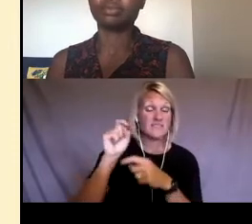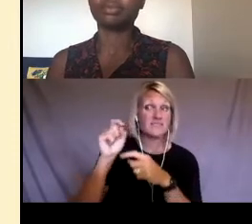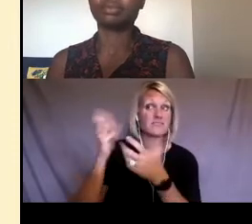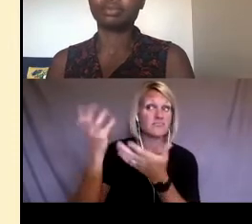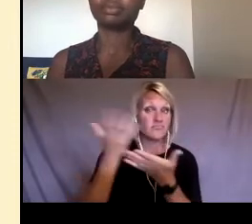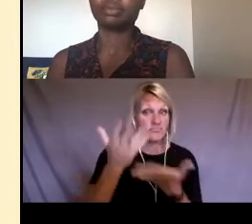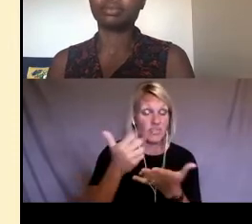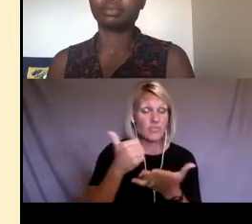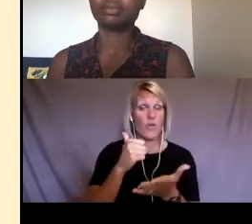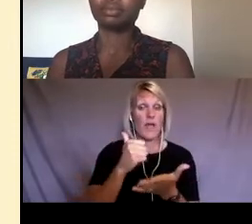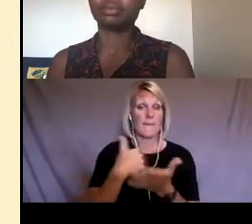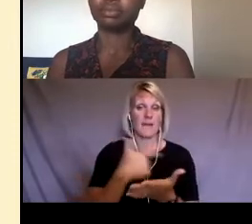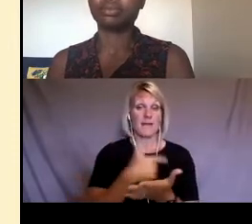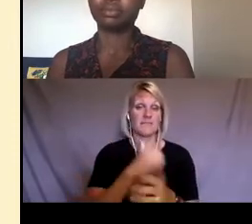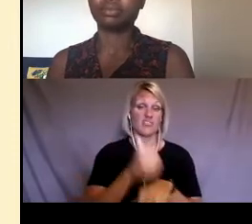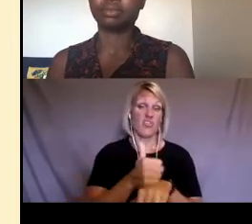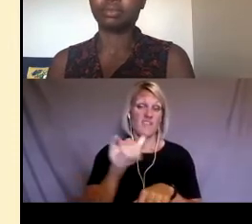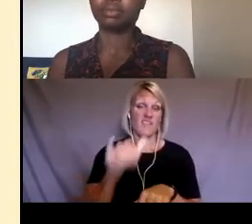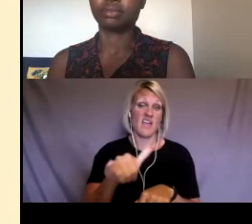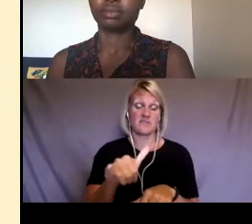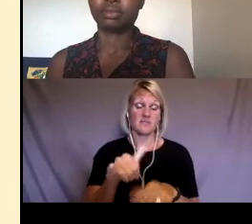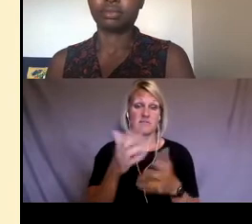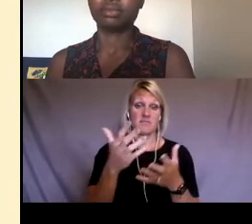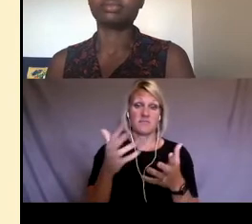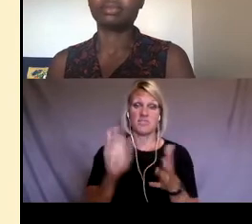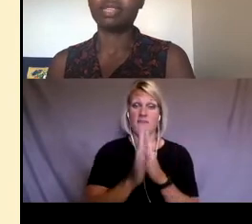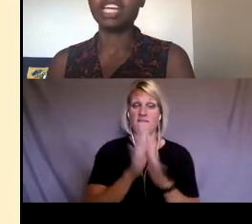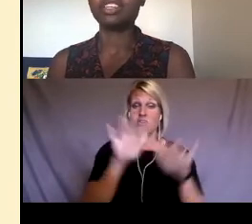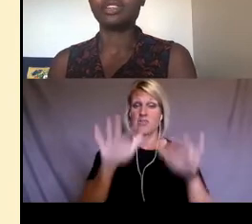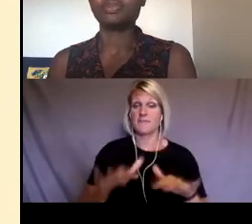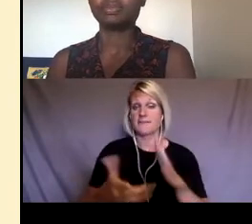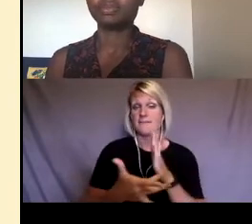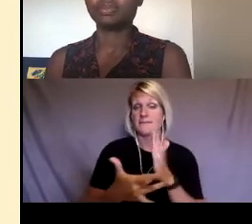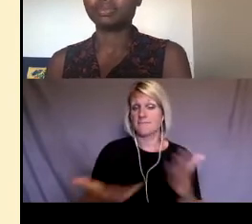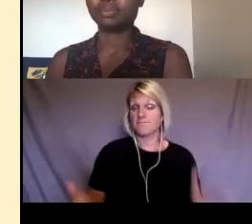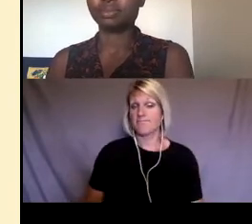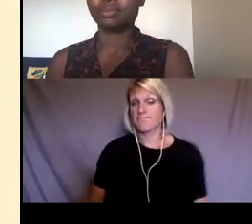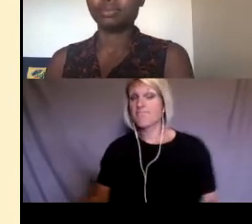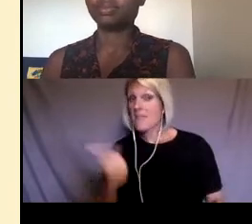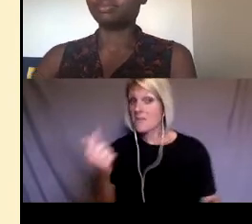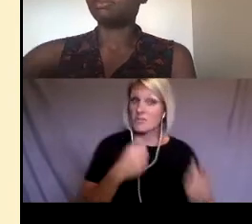get that installed. So I wanted to add that. Were there any other questions?